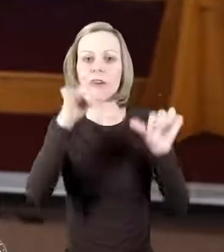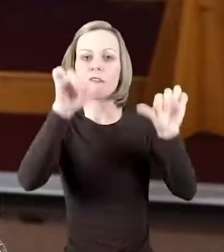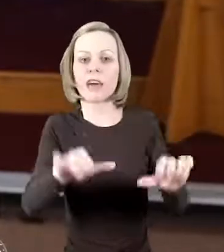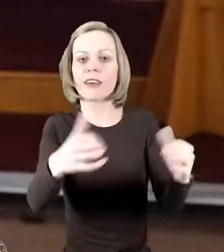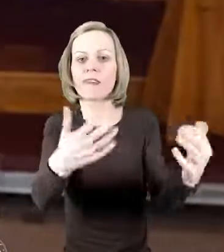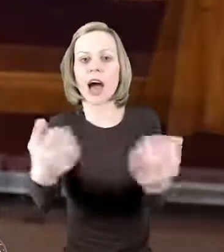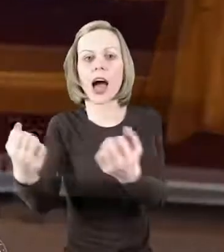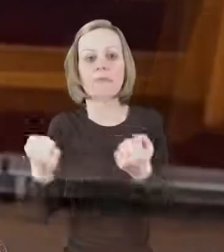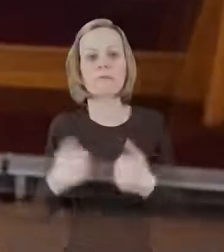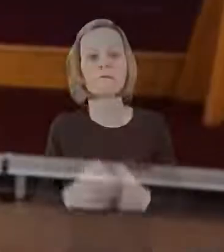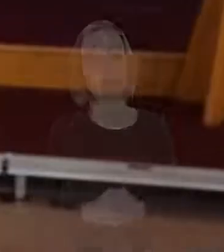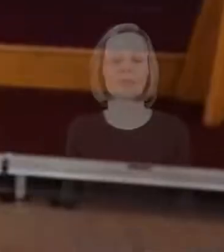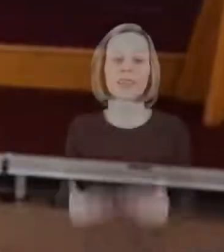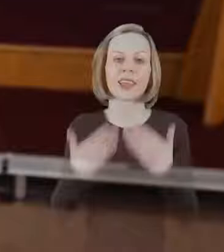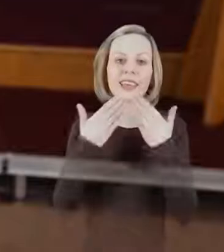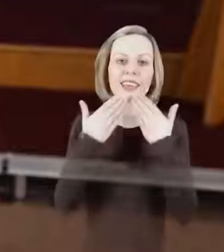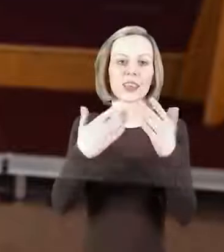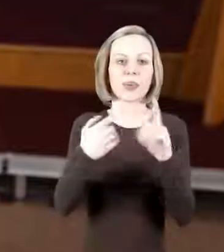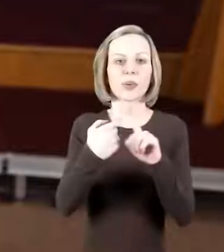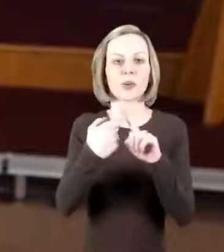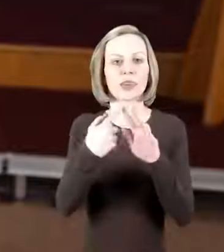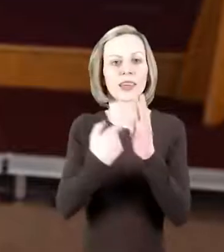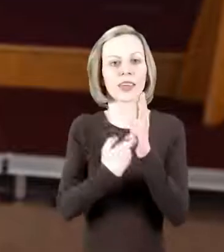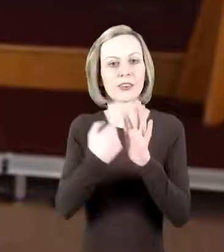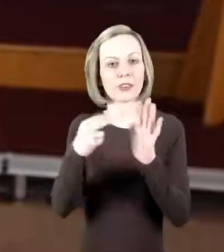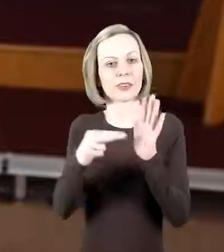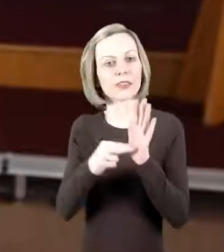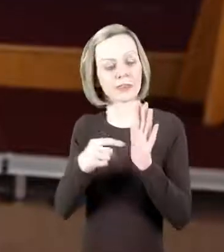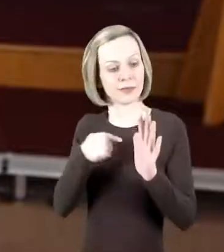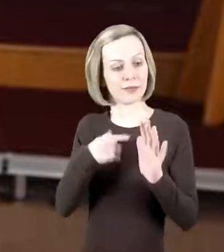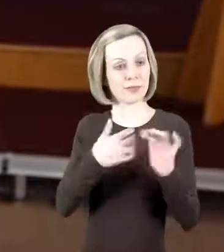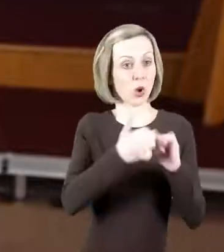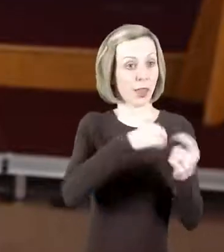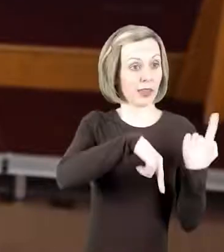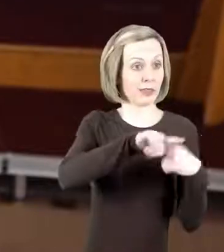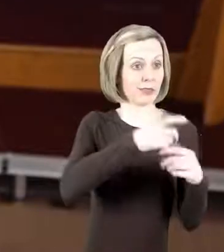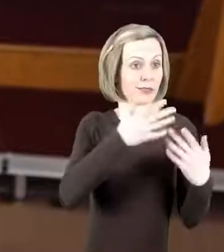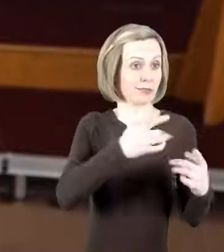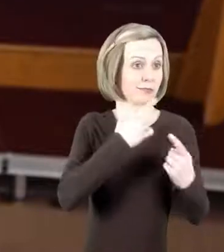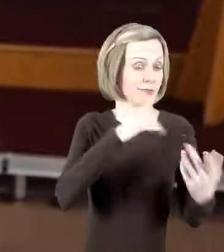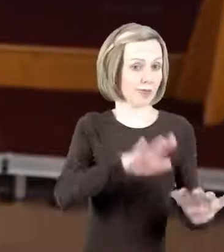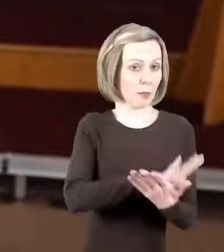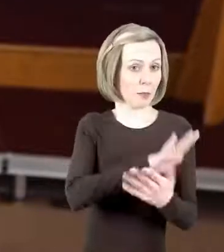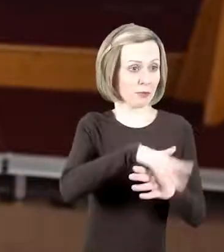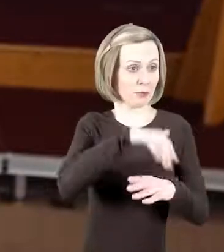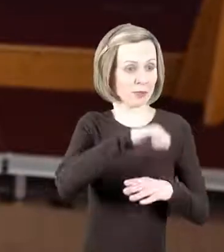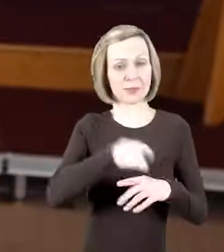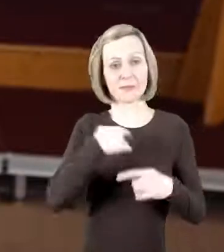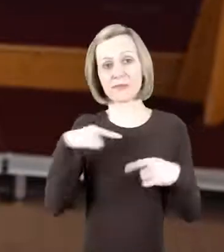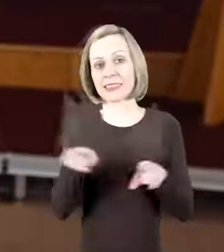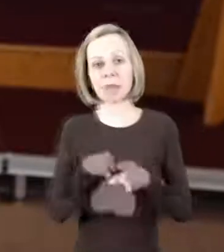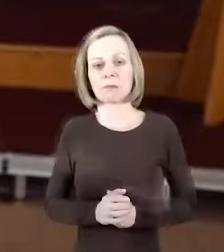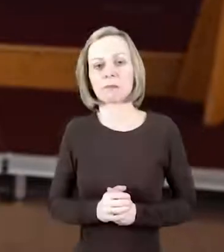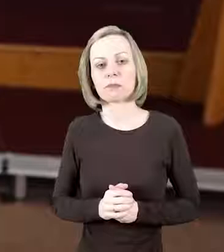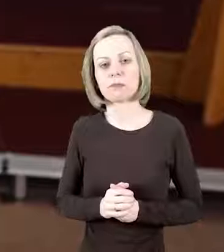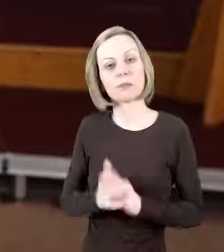favour rests." Thank you, Karen, and can I join my colleagues in wishing you a very happy Christmas.